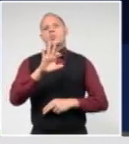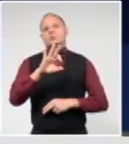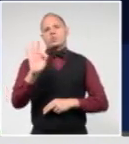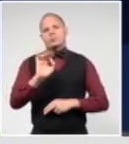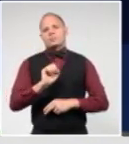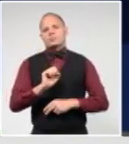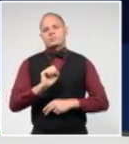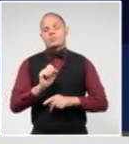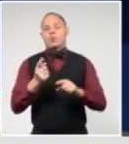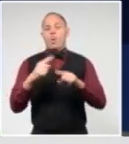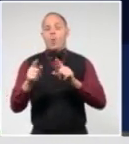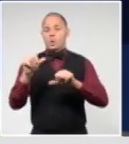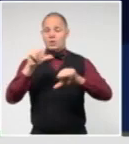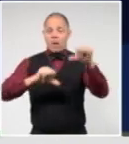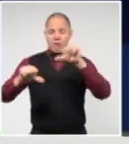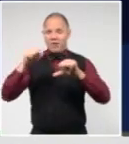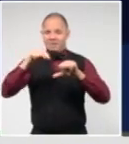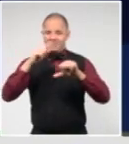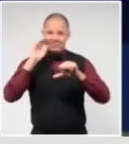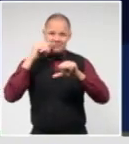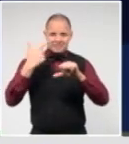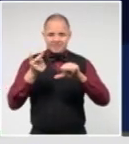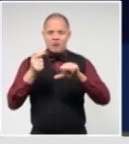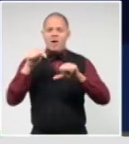368 in the Naval Hospital,